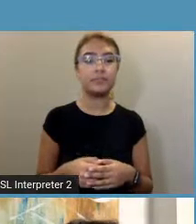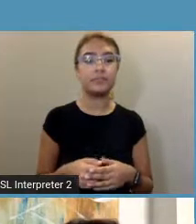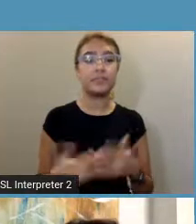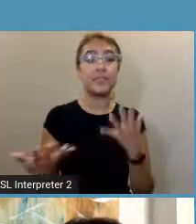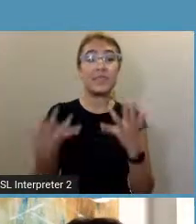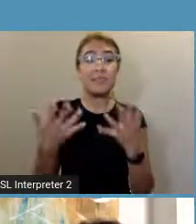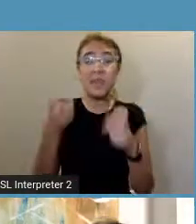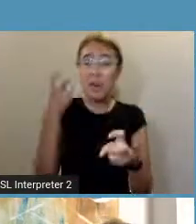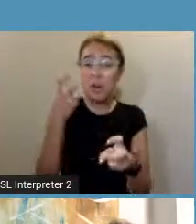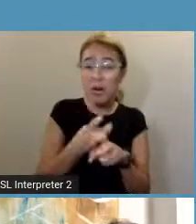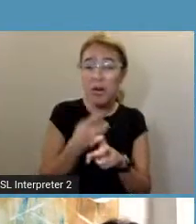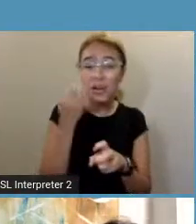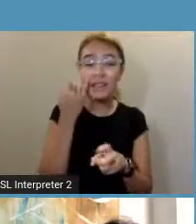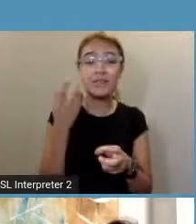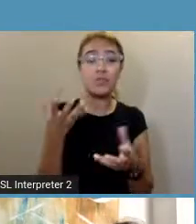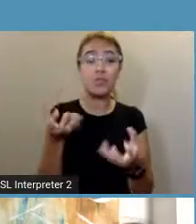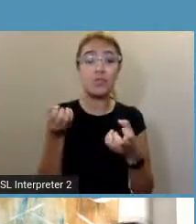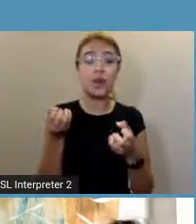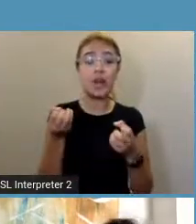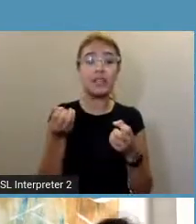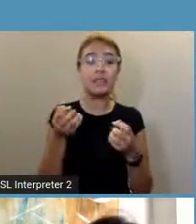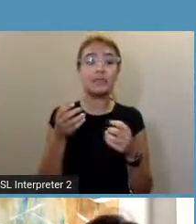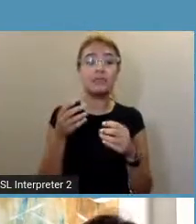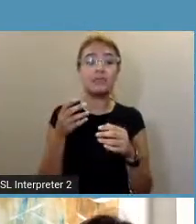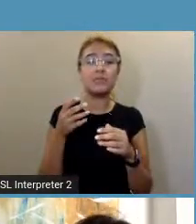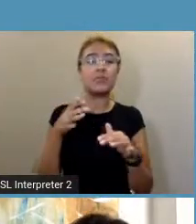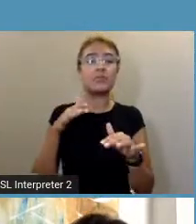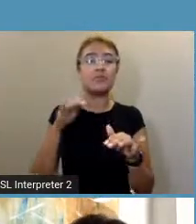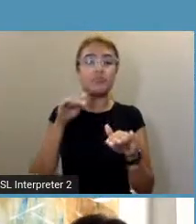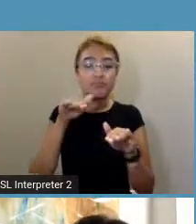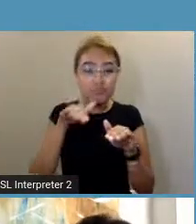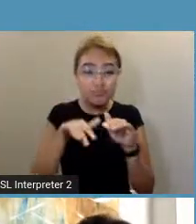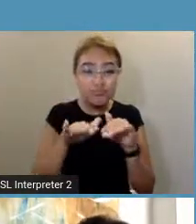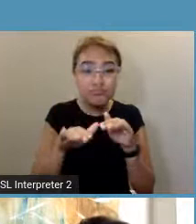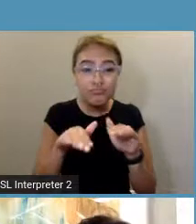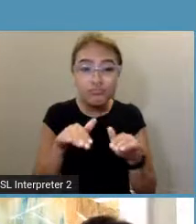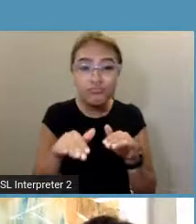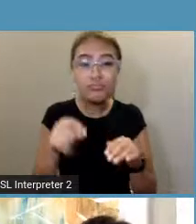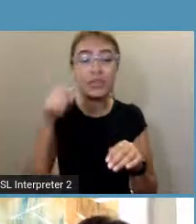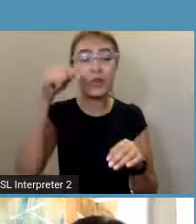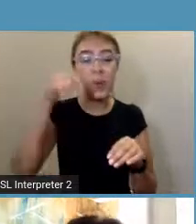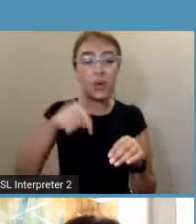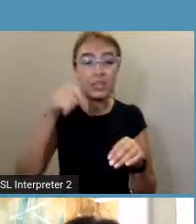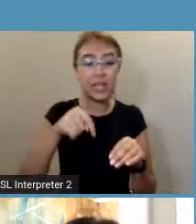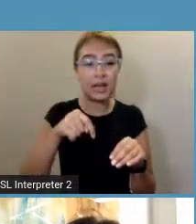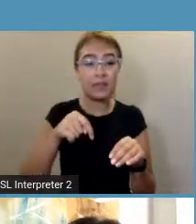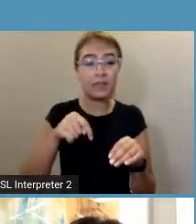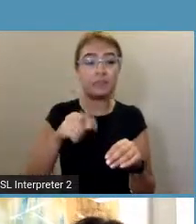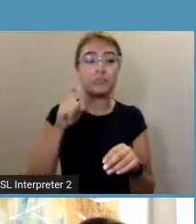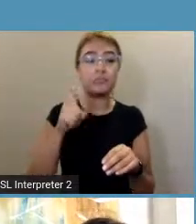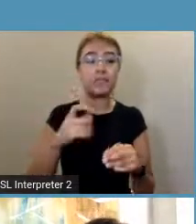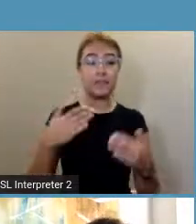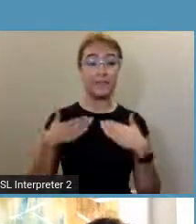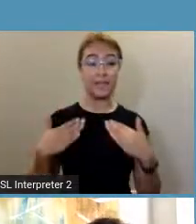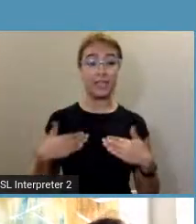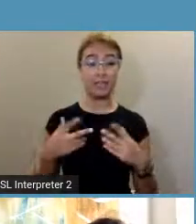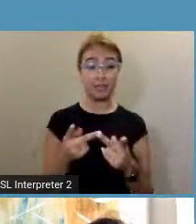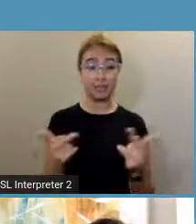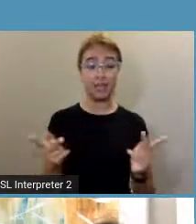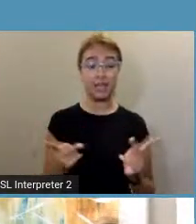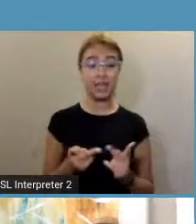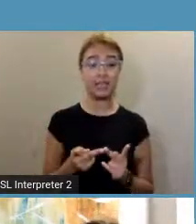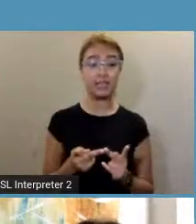be difficult because if you want to go down the aisle, you have to be able to go down an aisle. If it's not there, you will